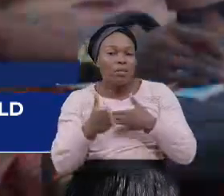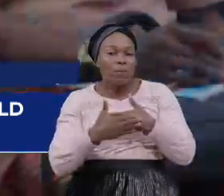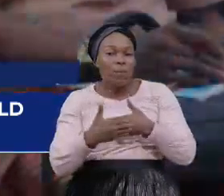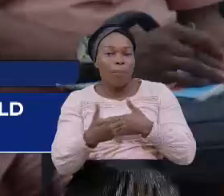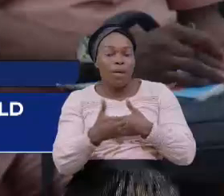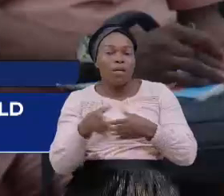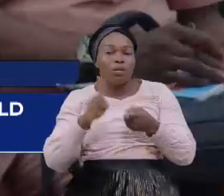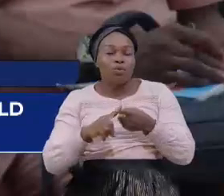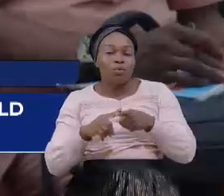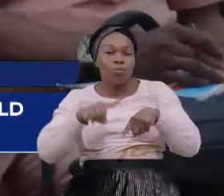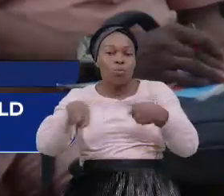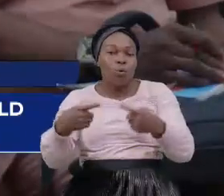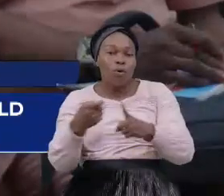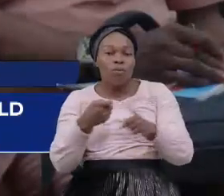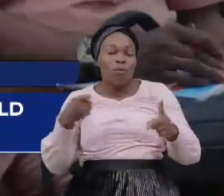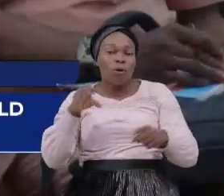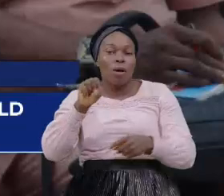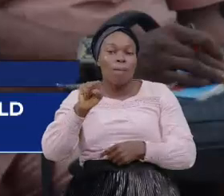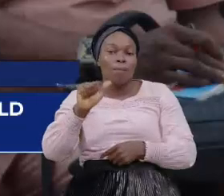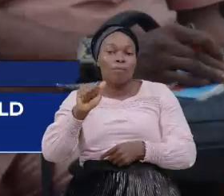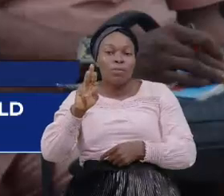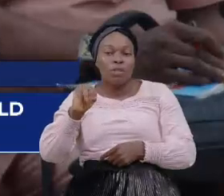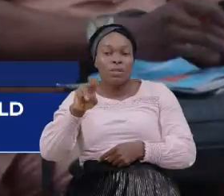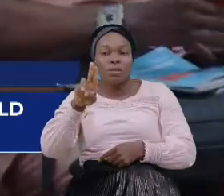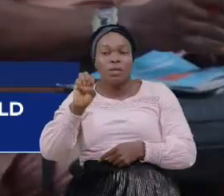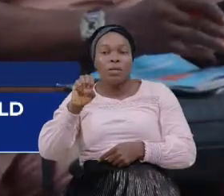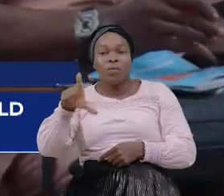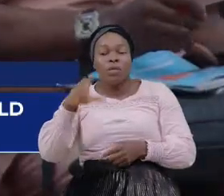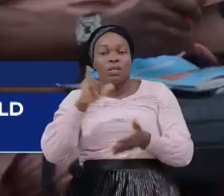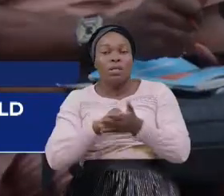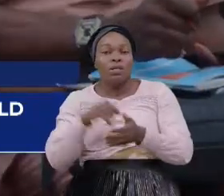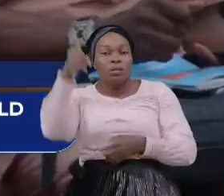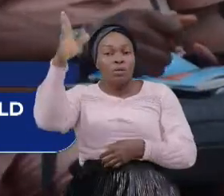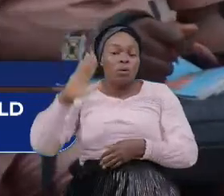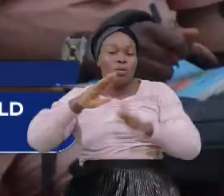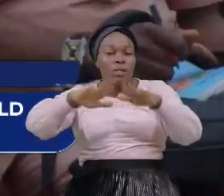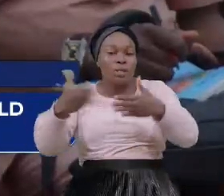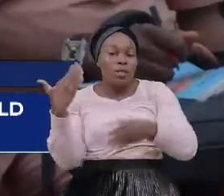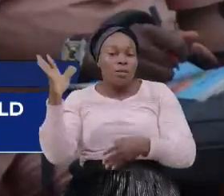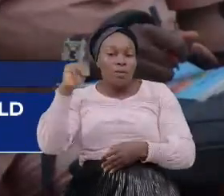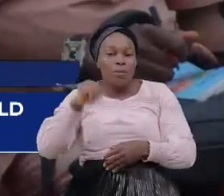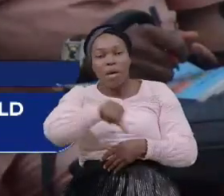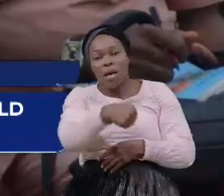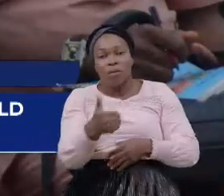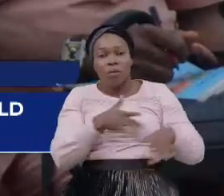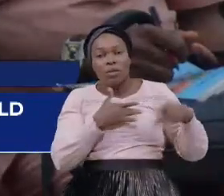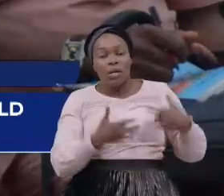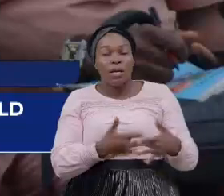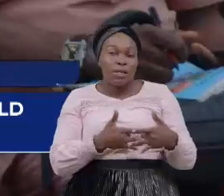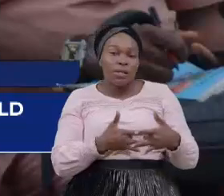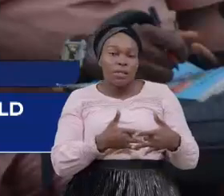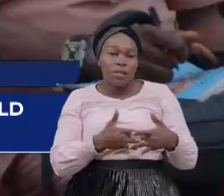God gave him another heart. Another heart. Somebody help me